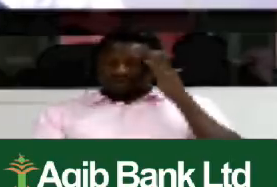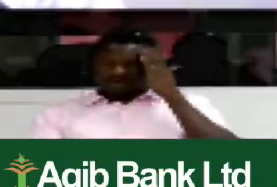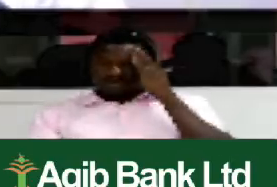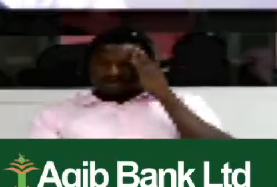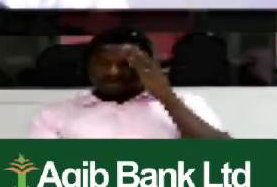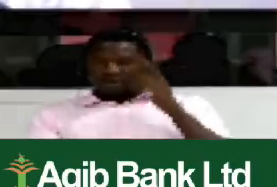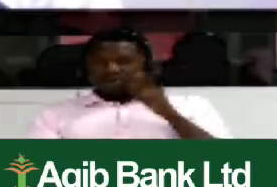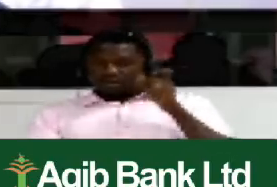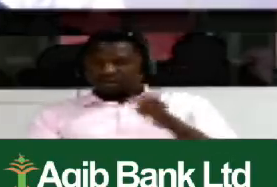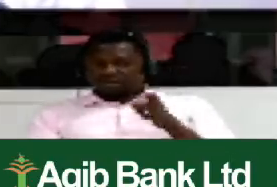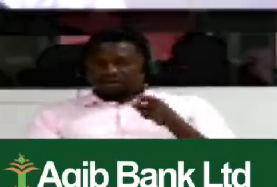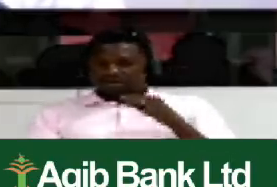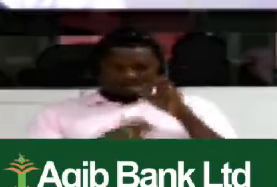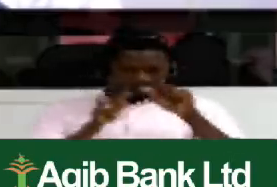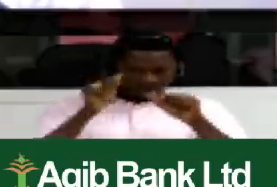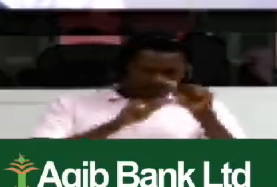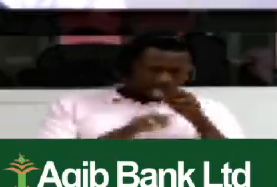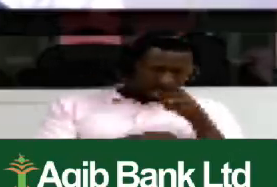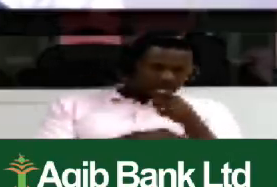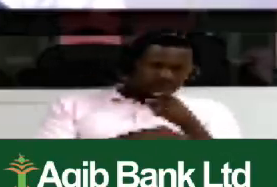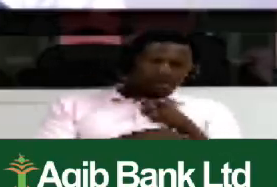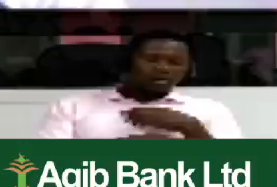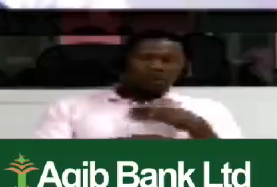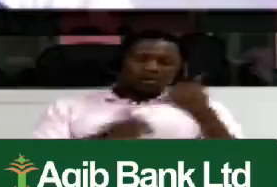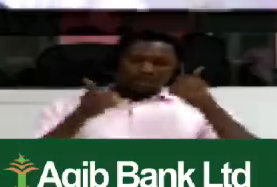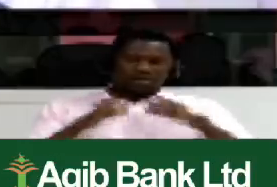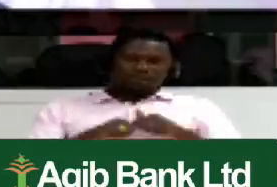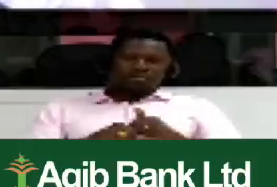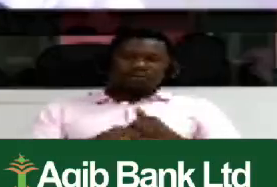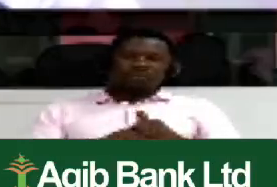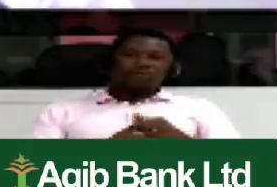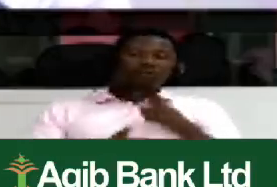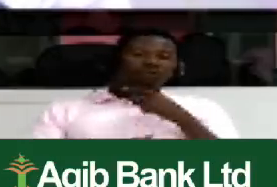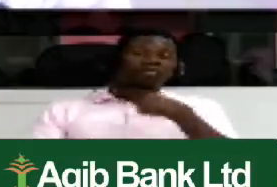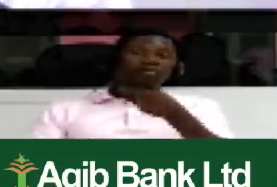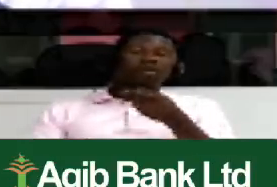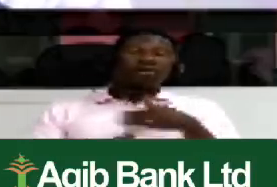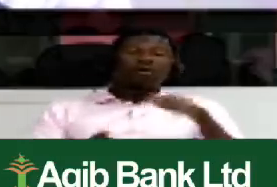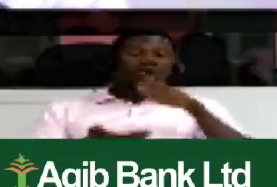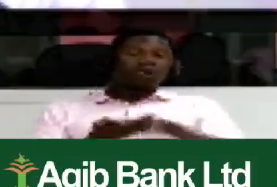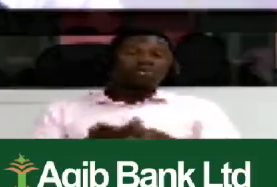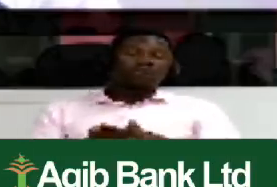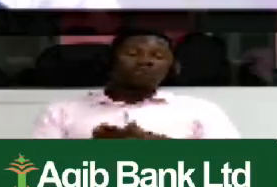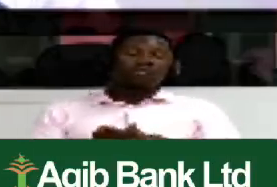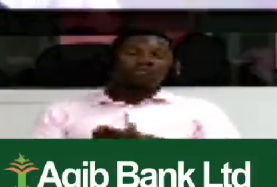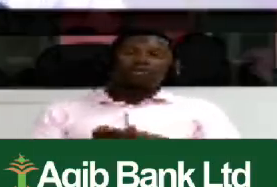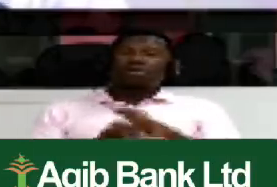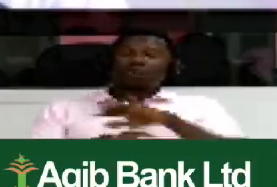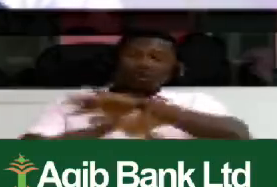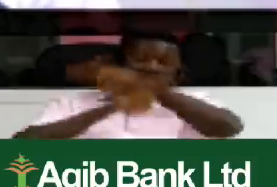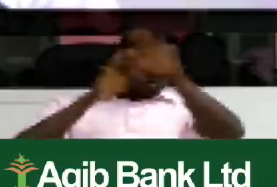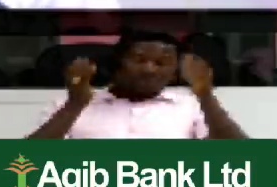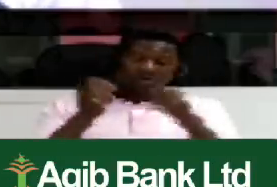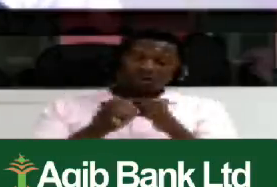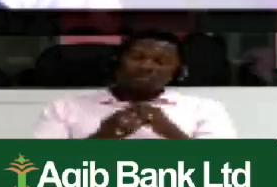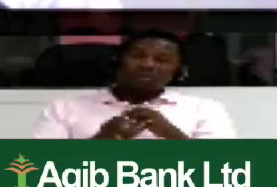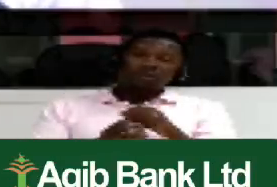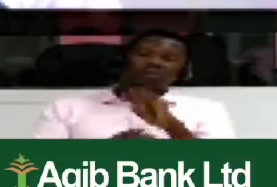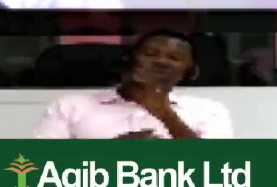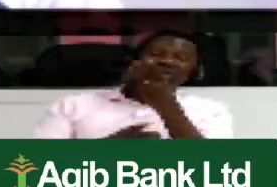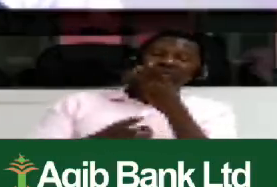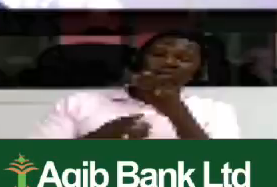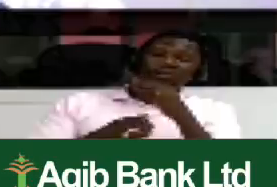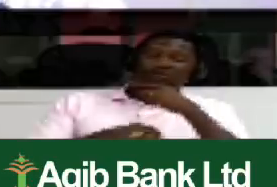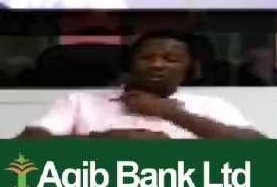that somebody somewhere is monitoring, and that has been the case. From that on, in fact, all the tertiary institutions,